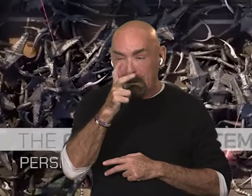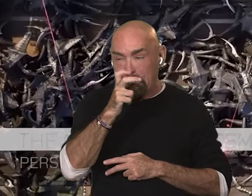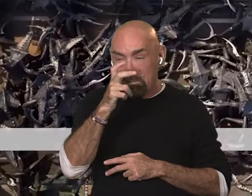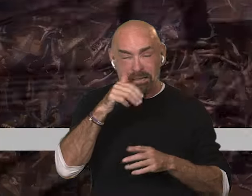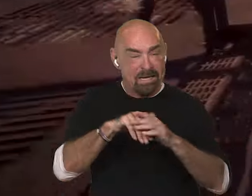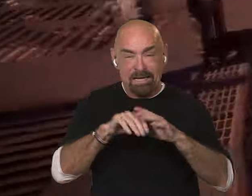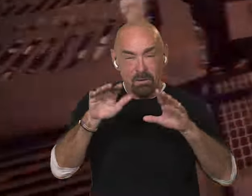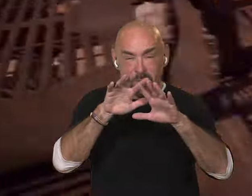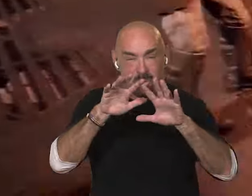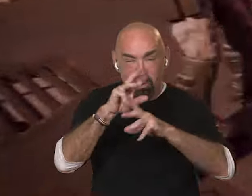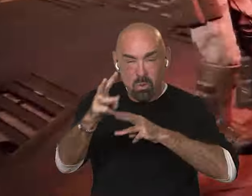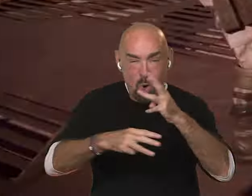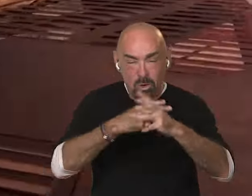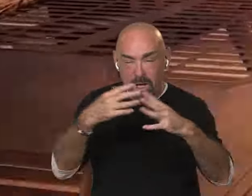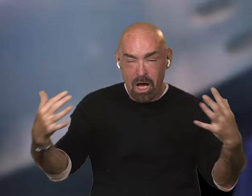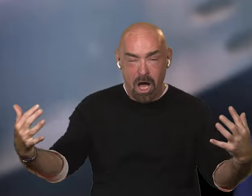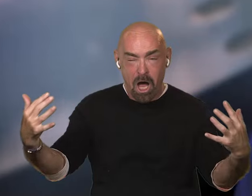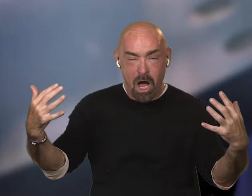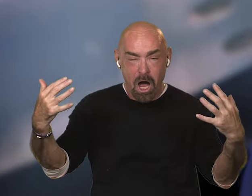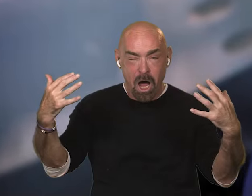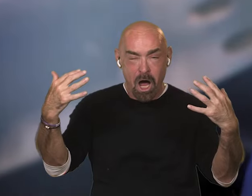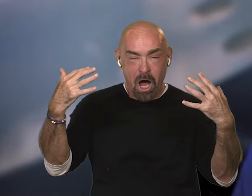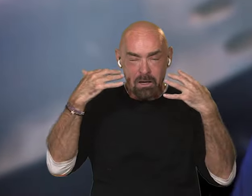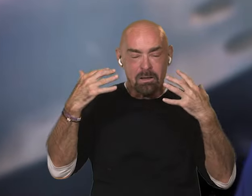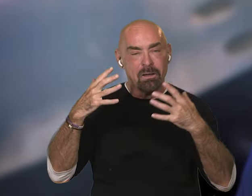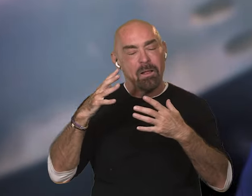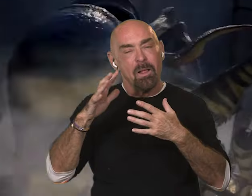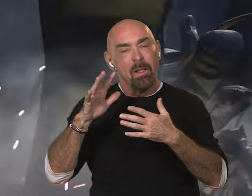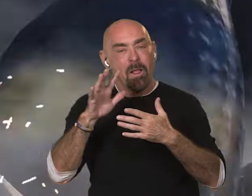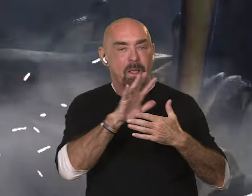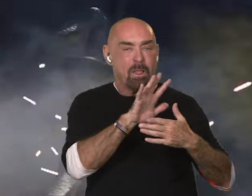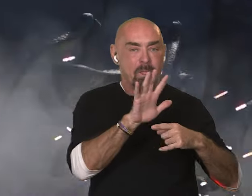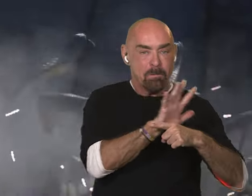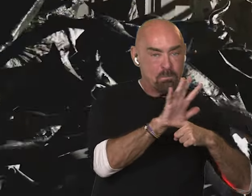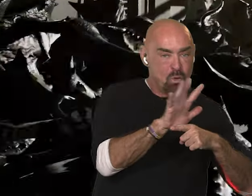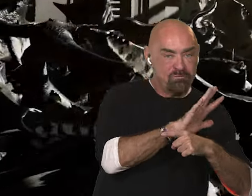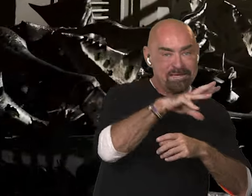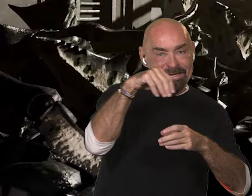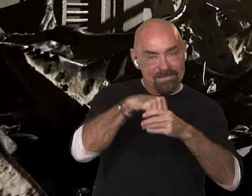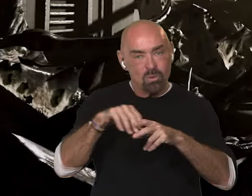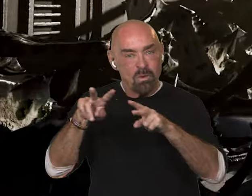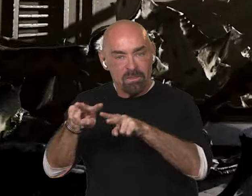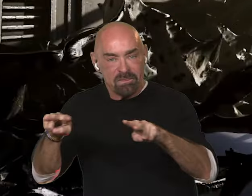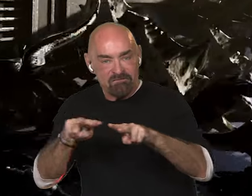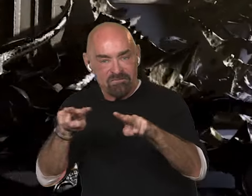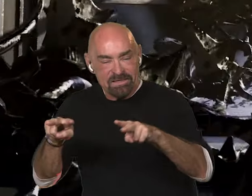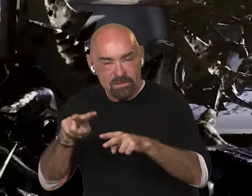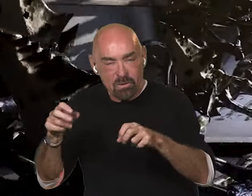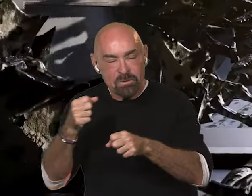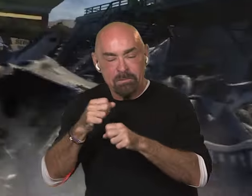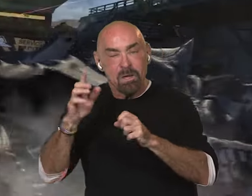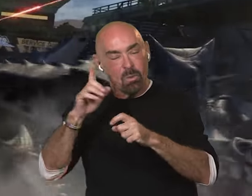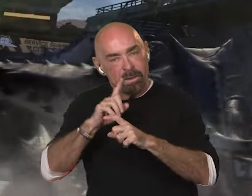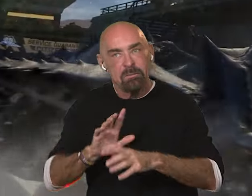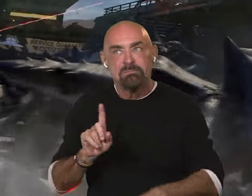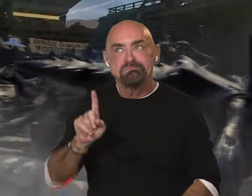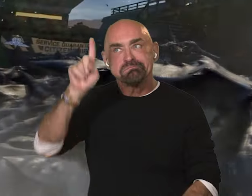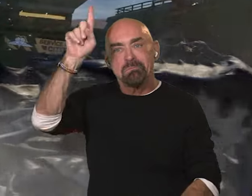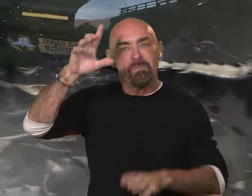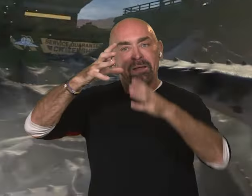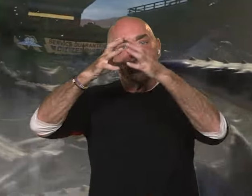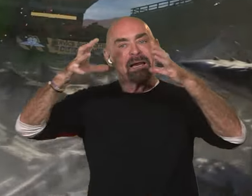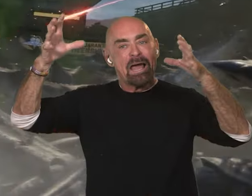everywhere in the world. They don't go away. We're bringing the movie into the video game. Being able to climb on top of the bug piles to get the best